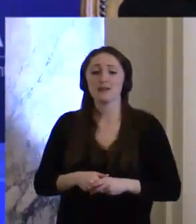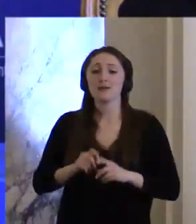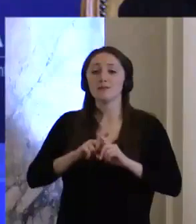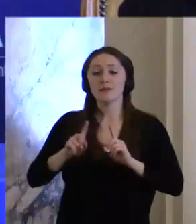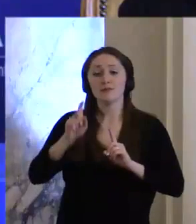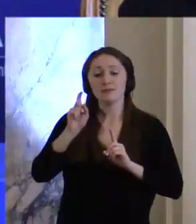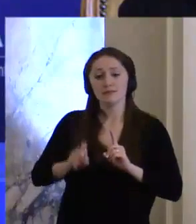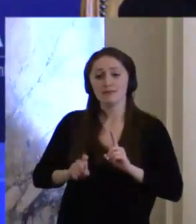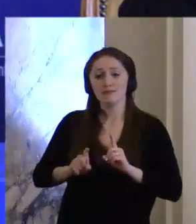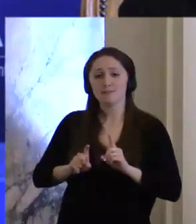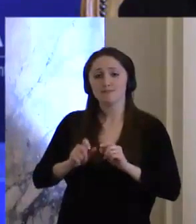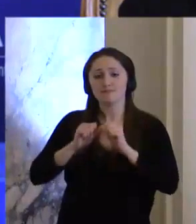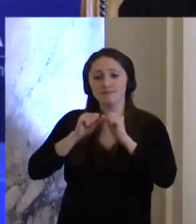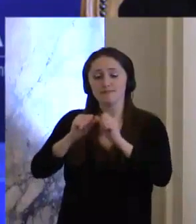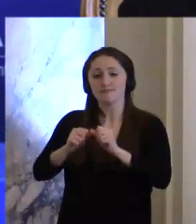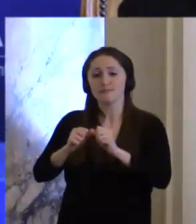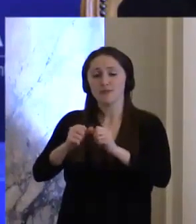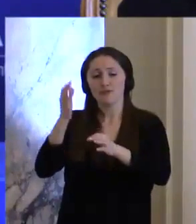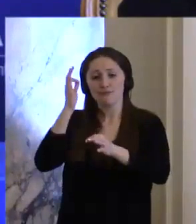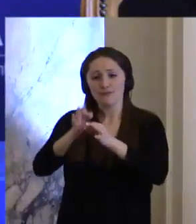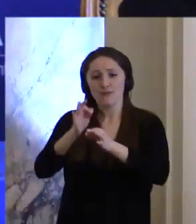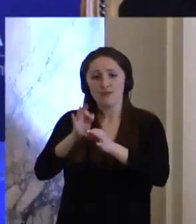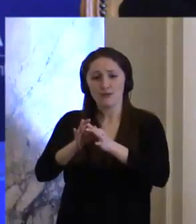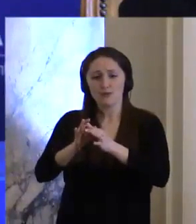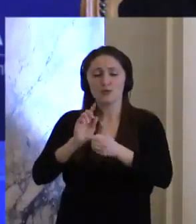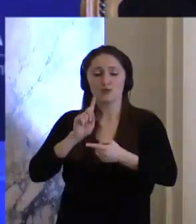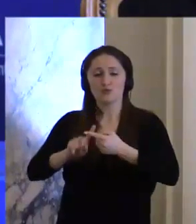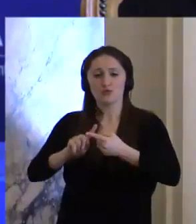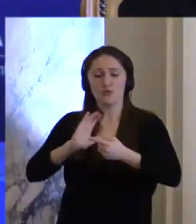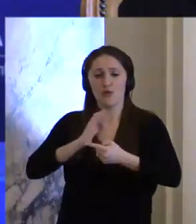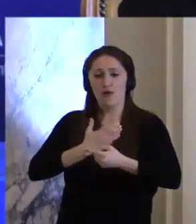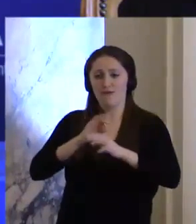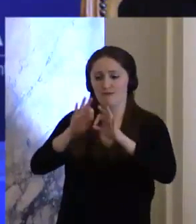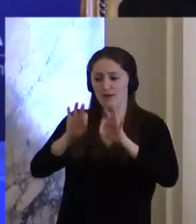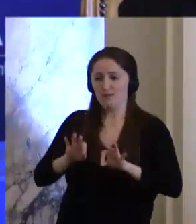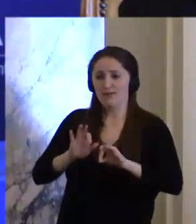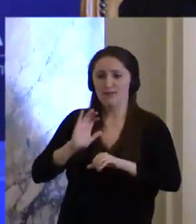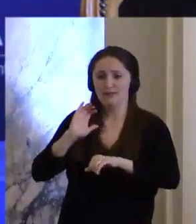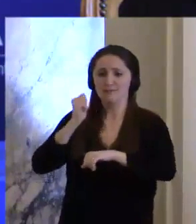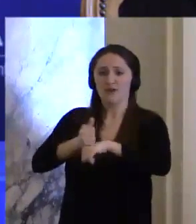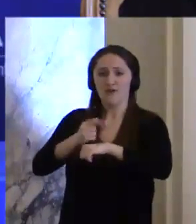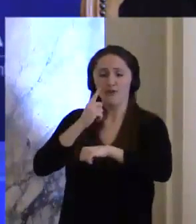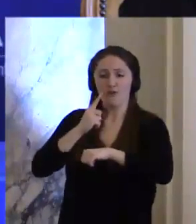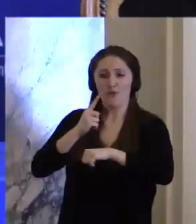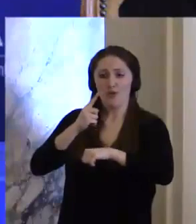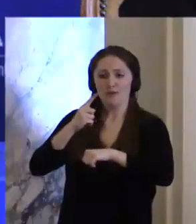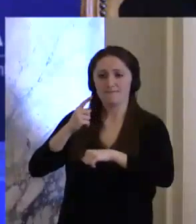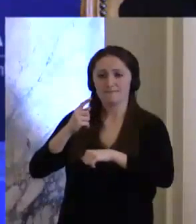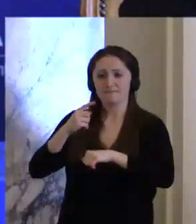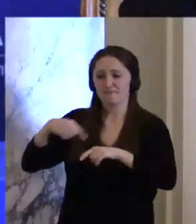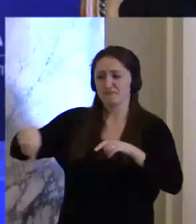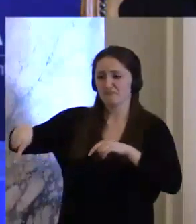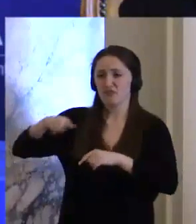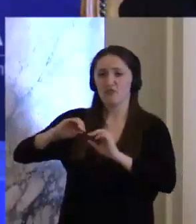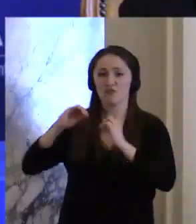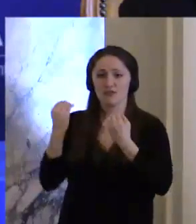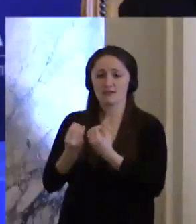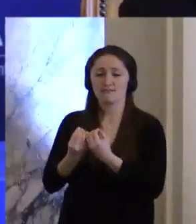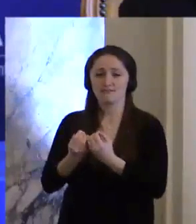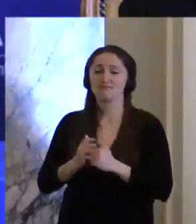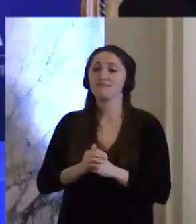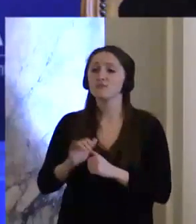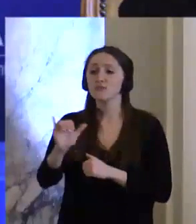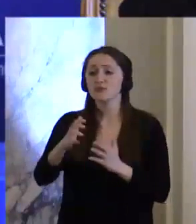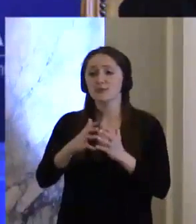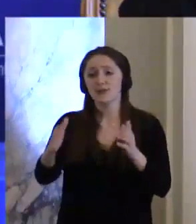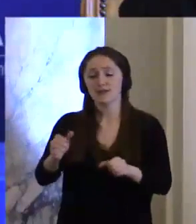been established for our engagement with these organizations. There is also a great deal of talk,